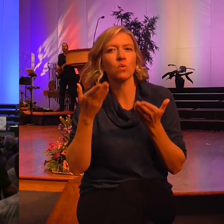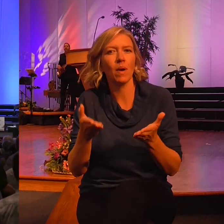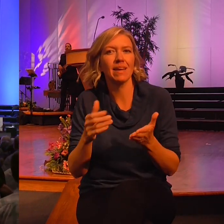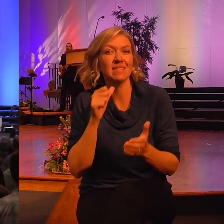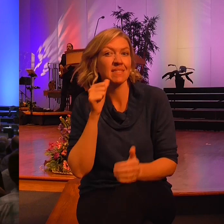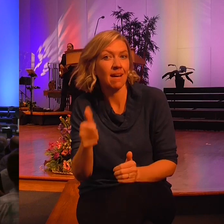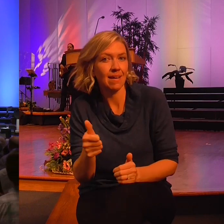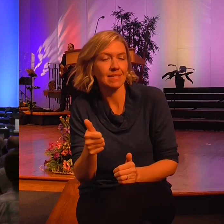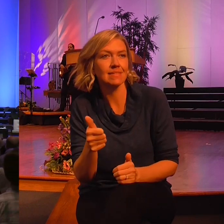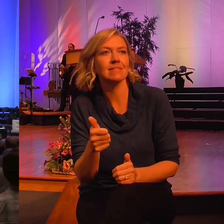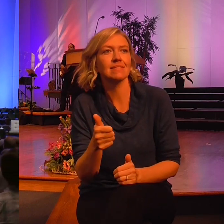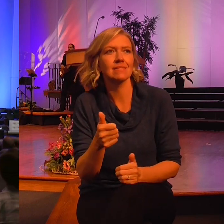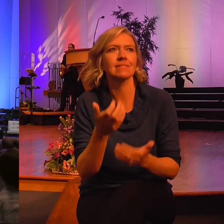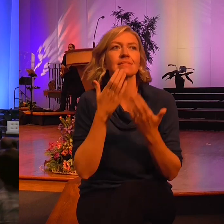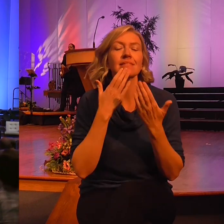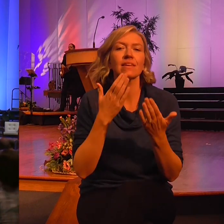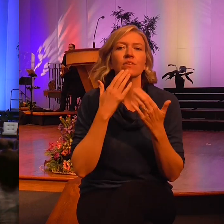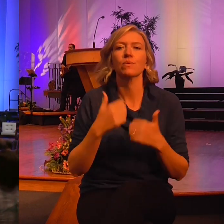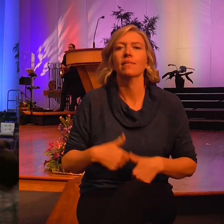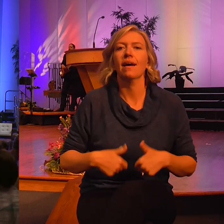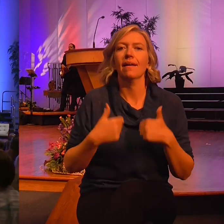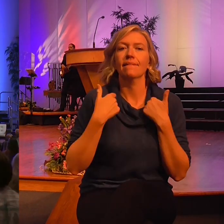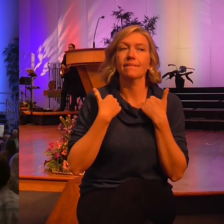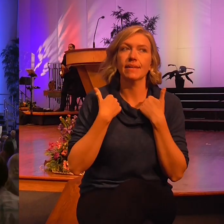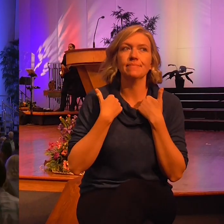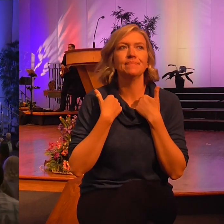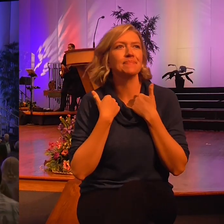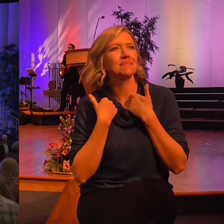not. Thank you, life.